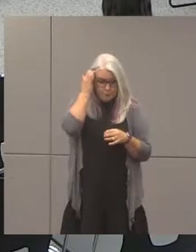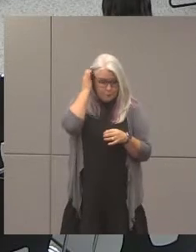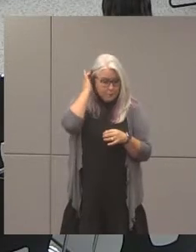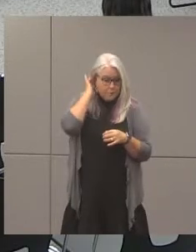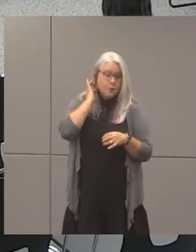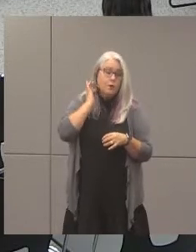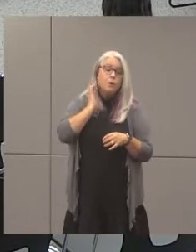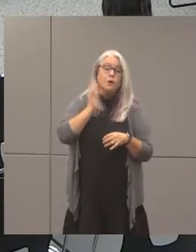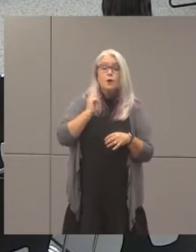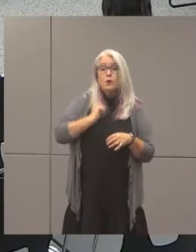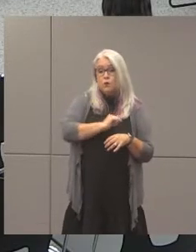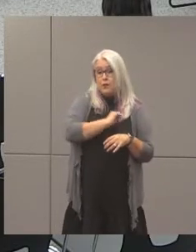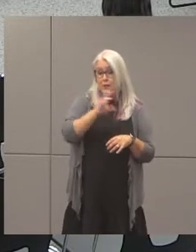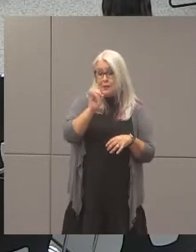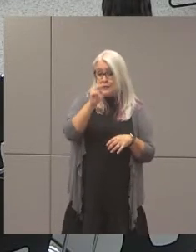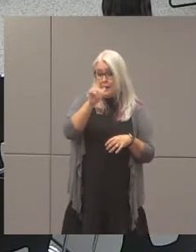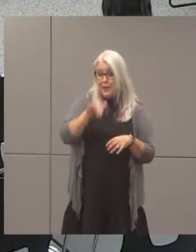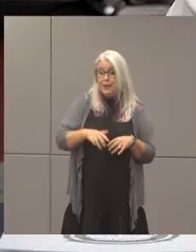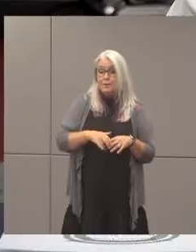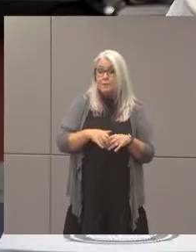Trustee Daly.